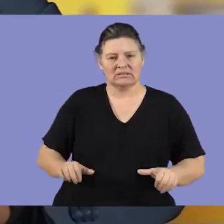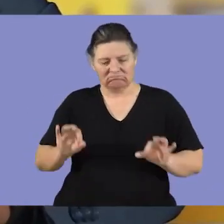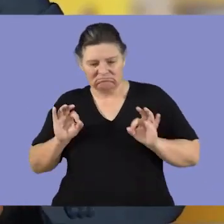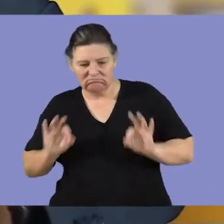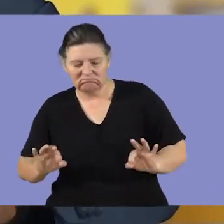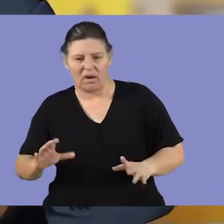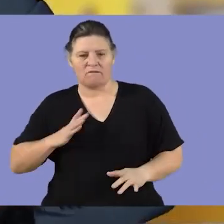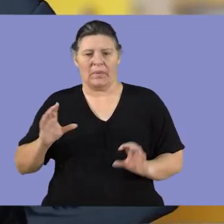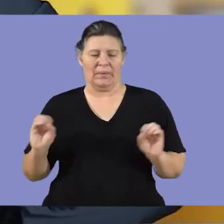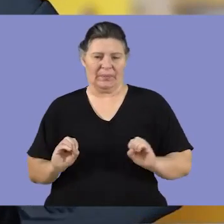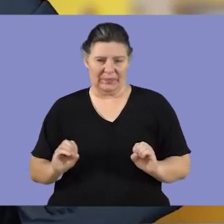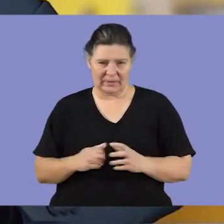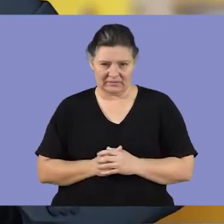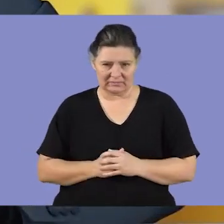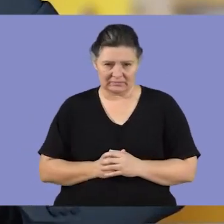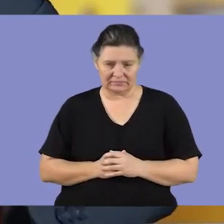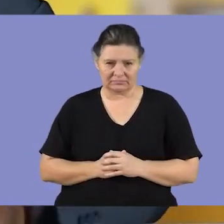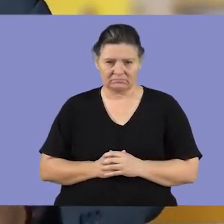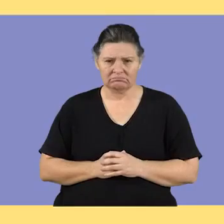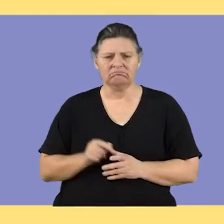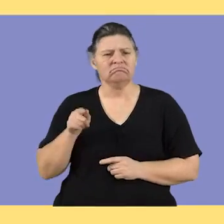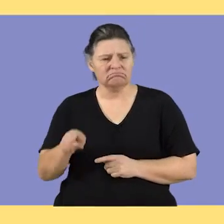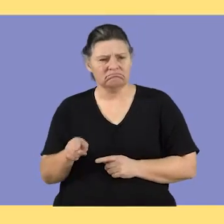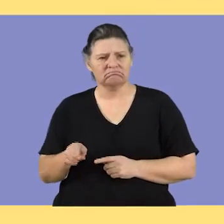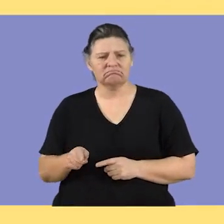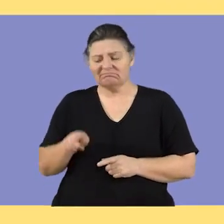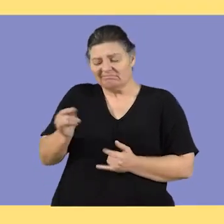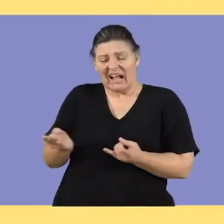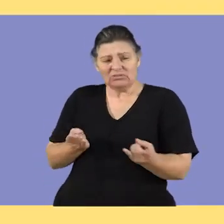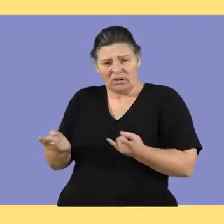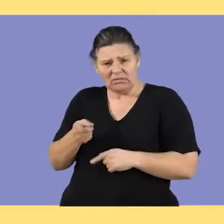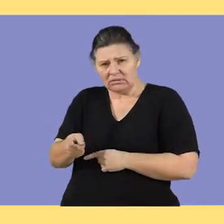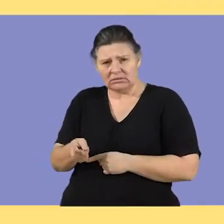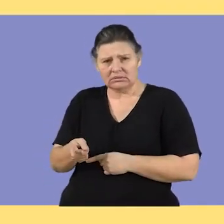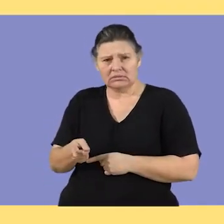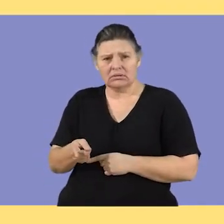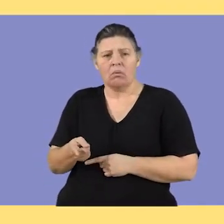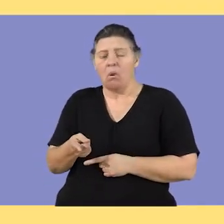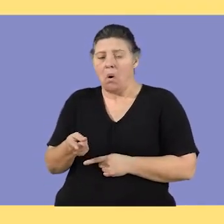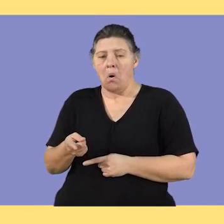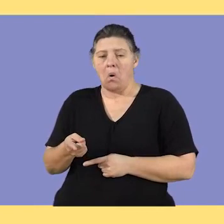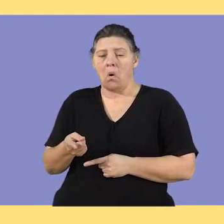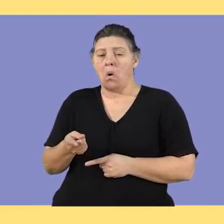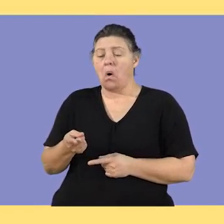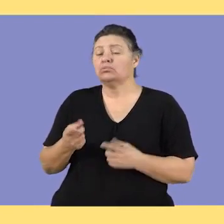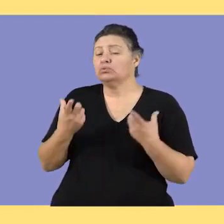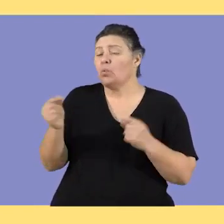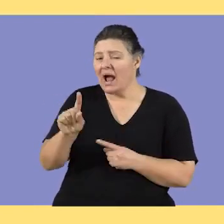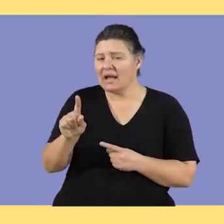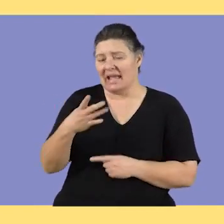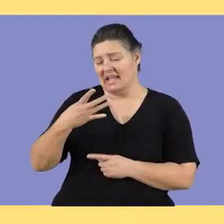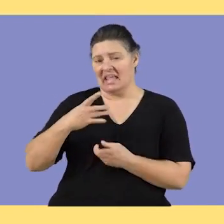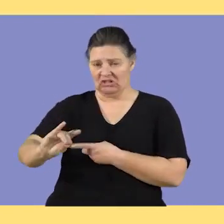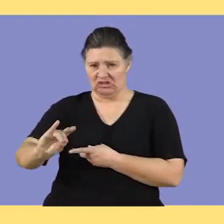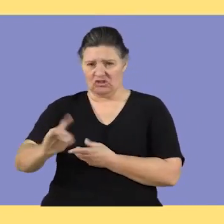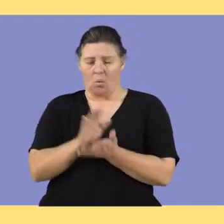accounting. Indigenous accounting. Now, you will find that most of the informal traders deal in cash because they're selling